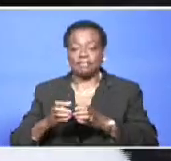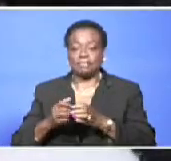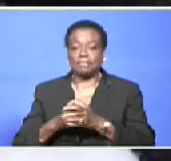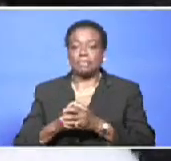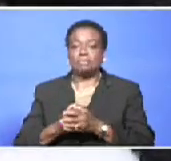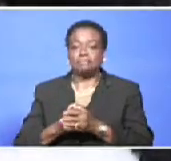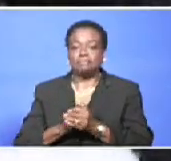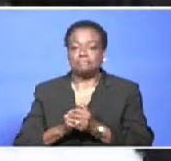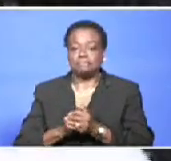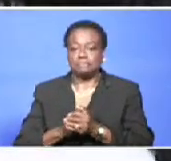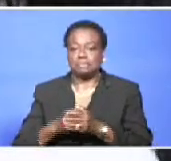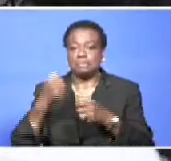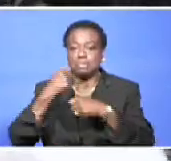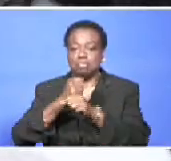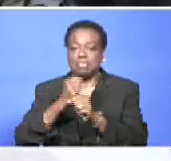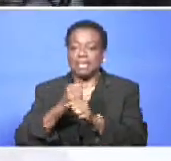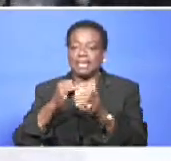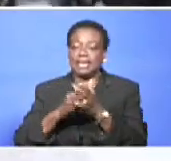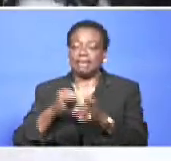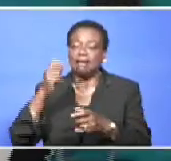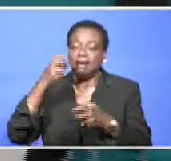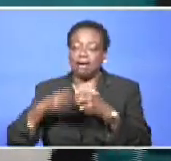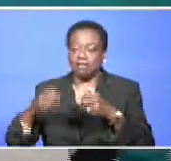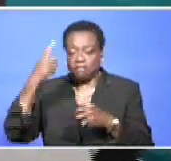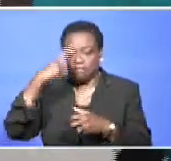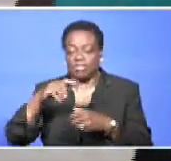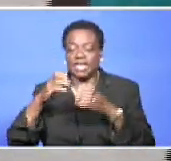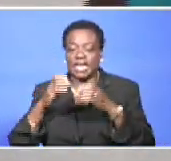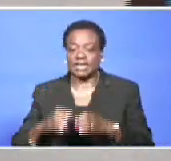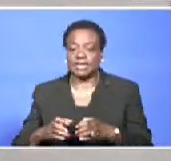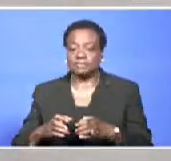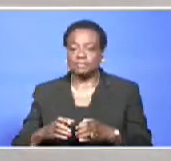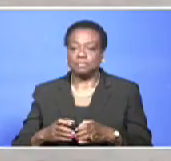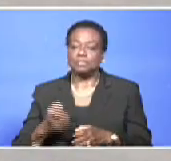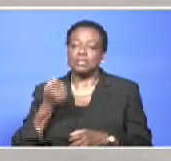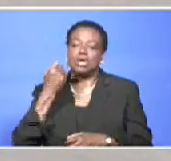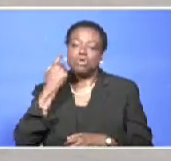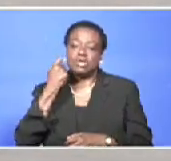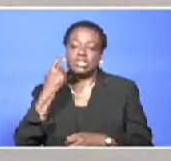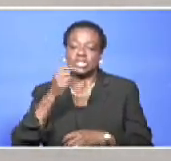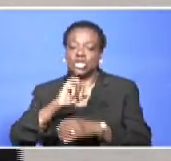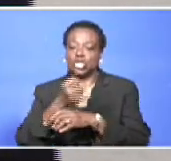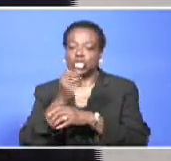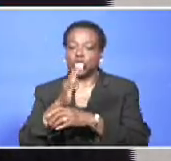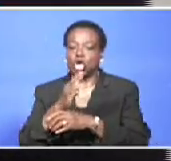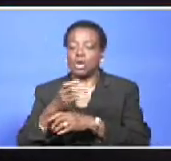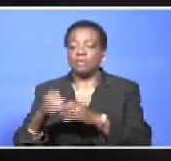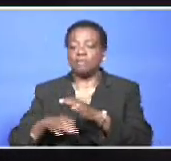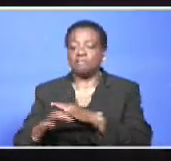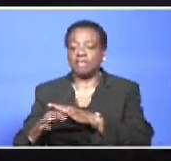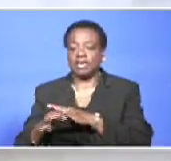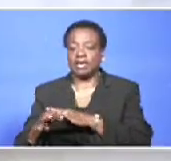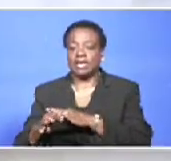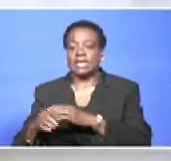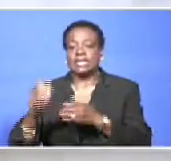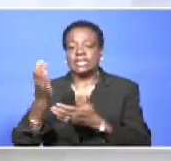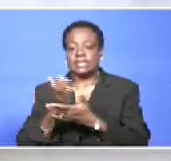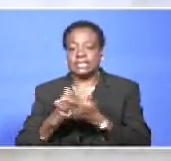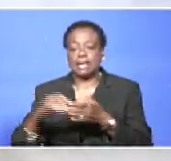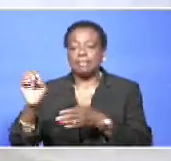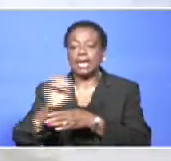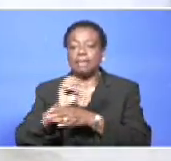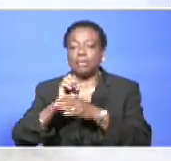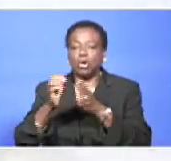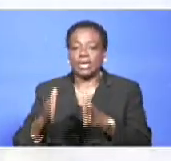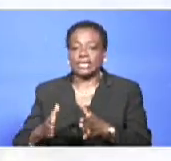apart from the competition during the crucial interview. At a recent job fair, several employers shed light on what job seekers can do to